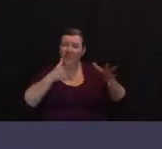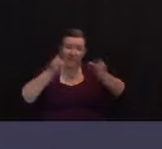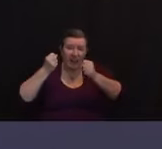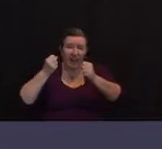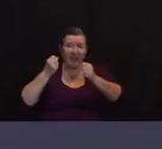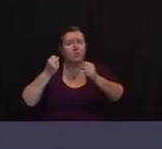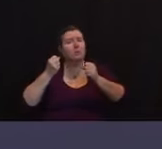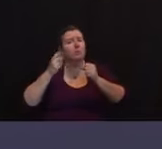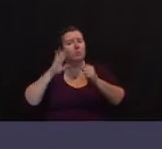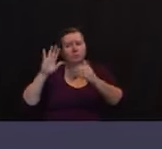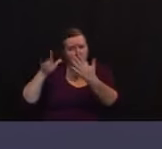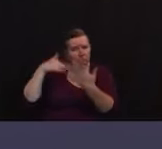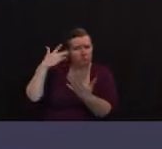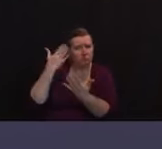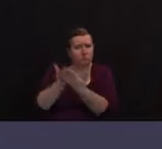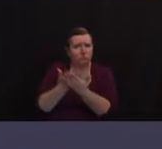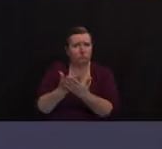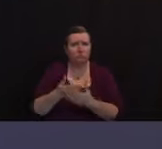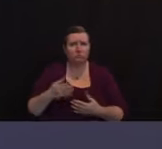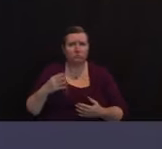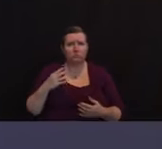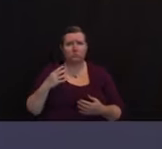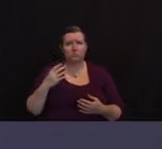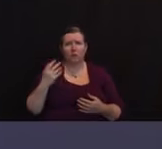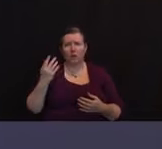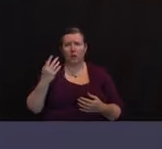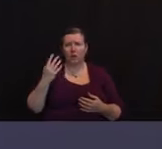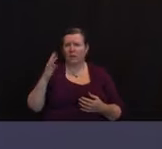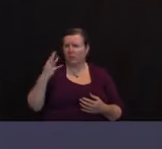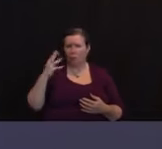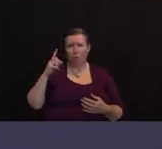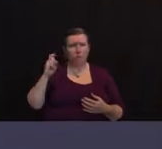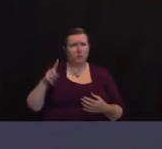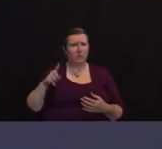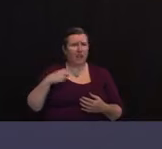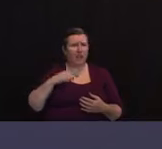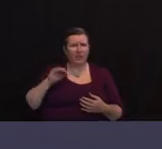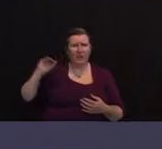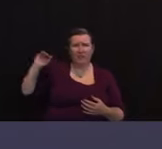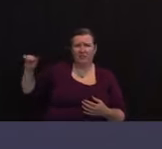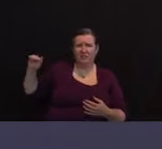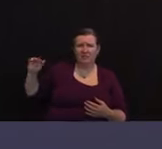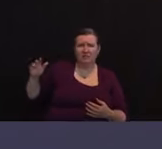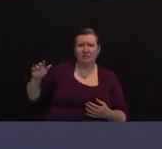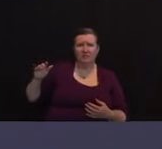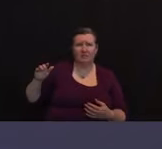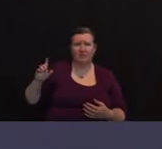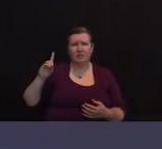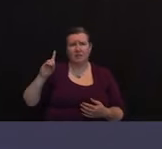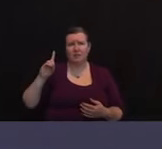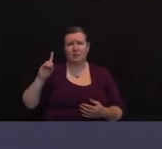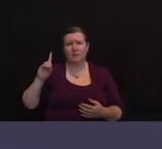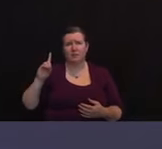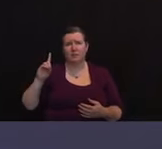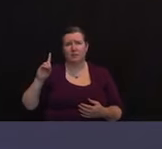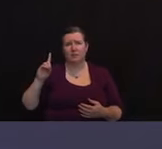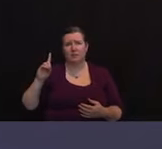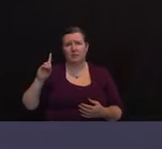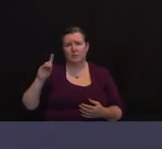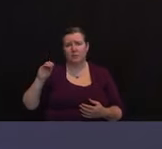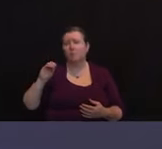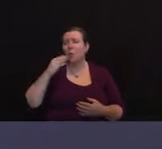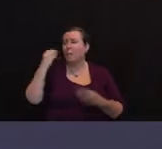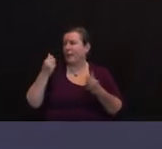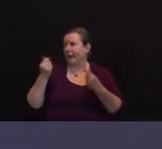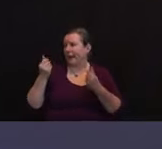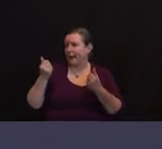Your fourth question, I'm going to turn over to the Director of the Office of Homeland Security and Preparedness. This is about the incidents of the 200 or